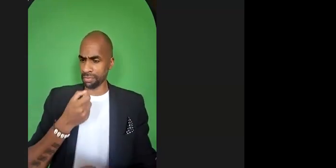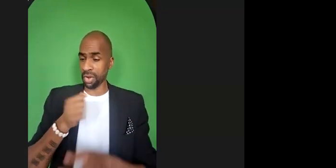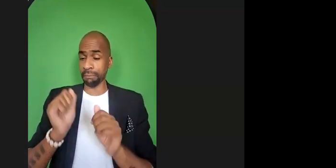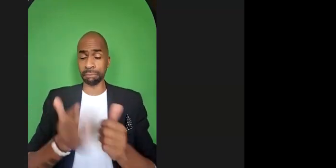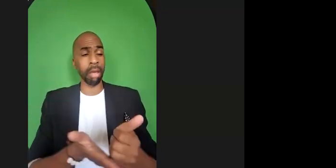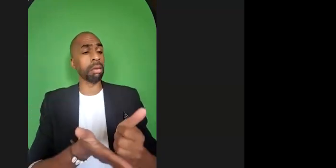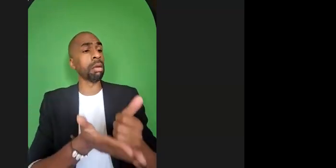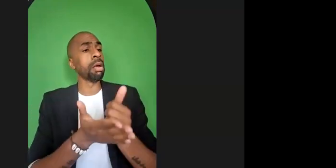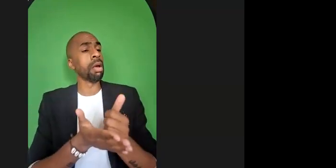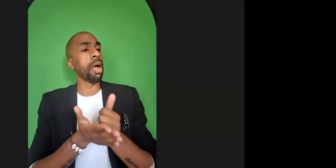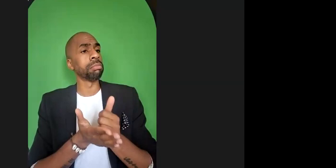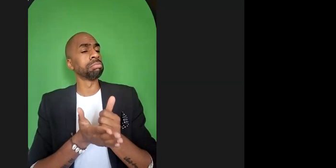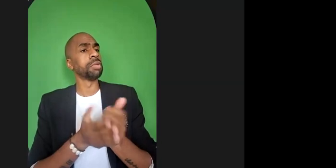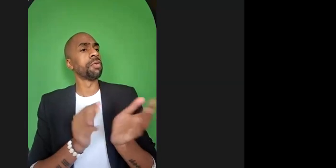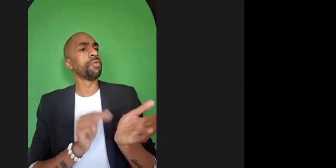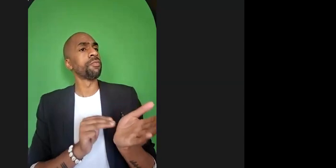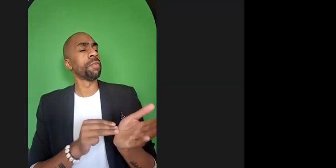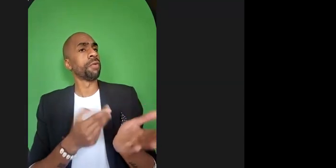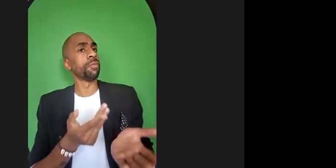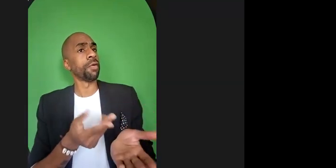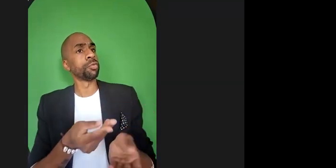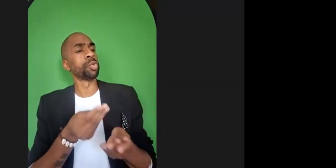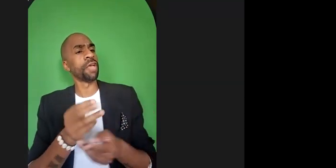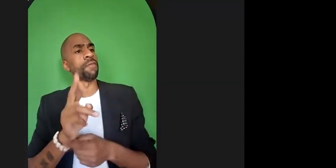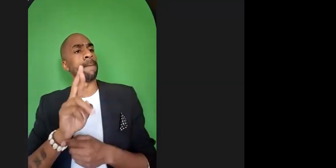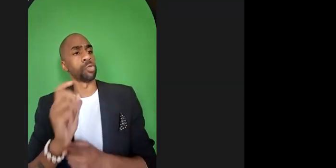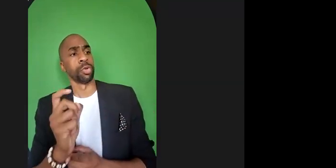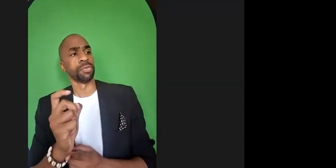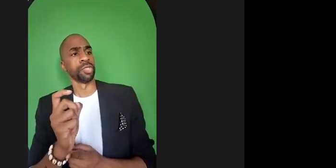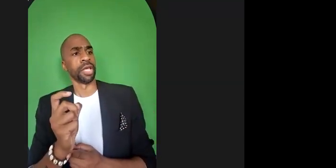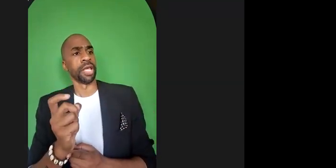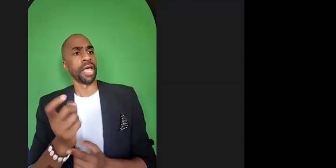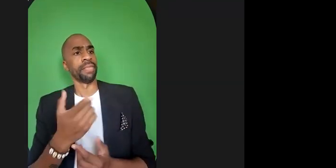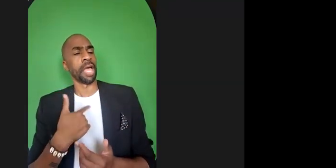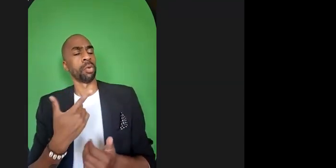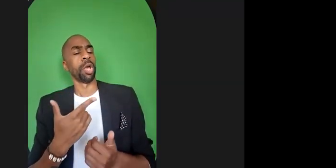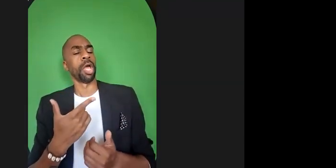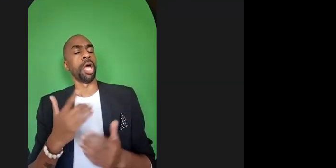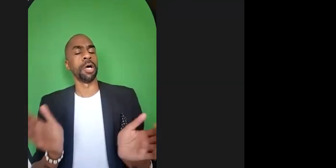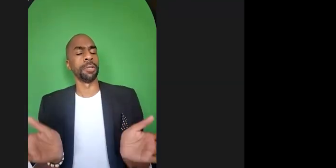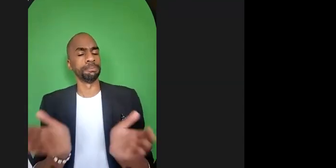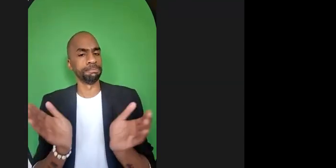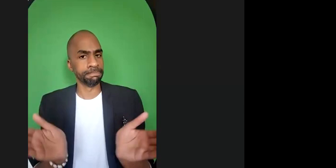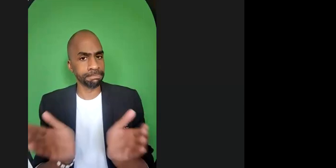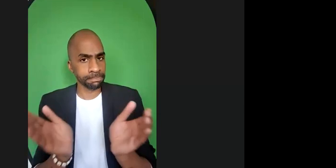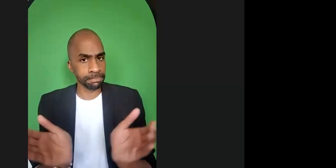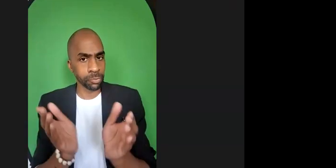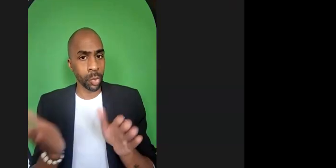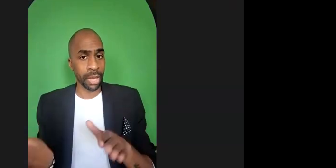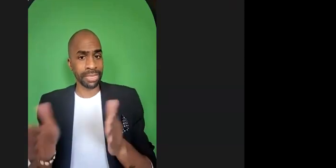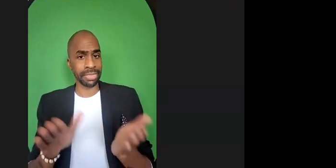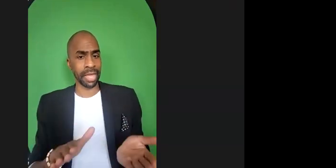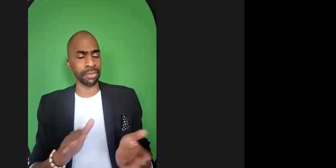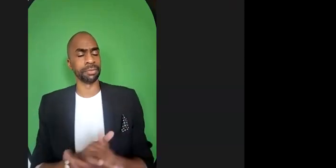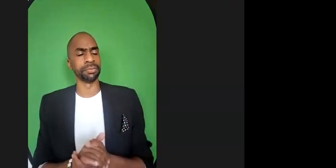physician participates, to prescribe medications that will hasten their death, and they will take those. What's